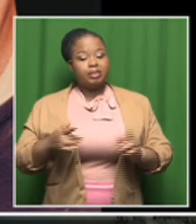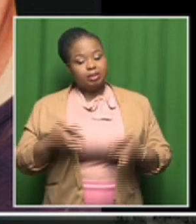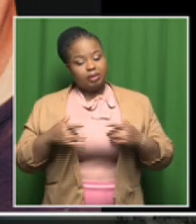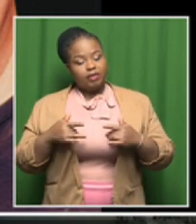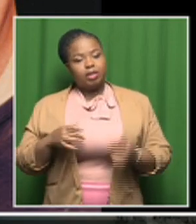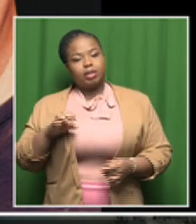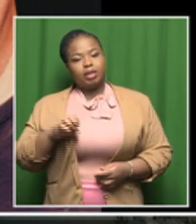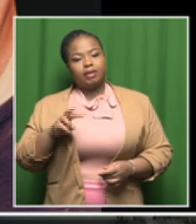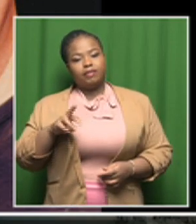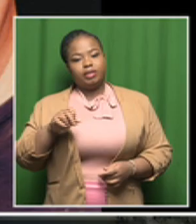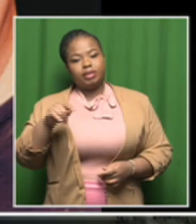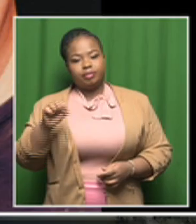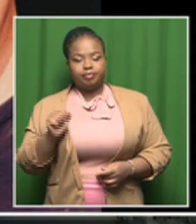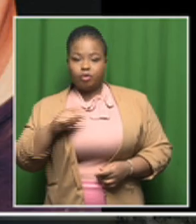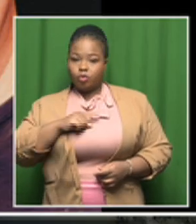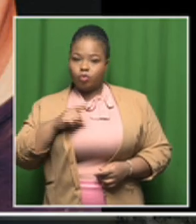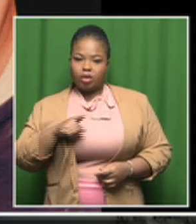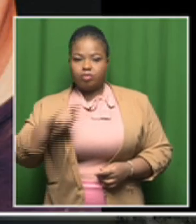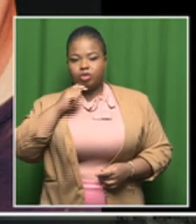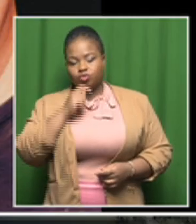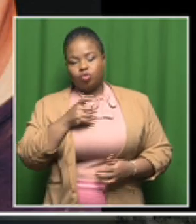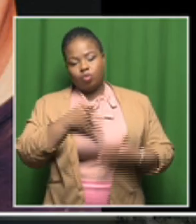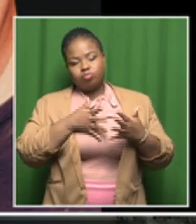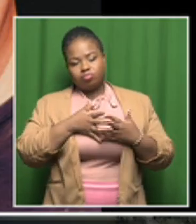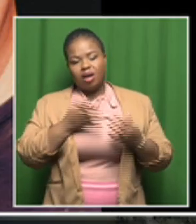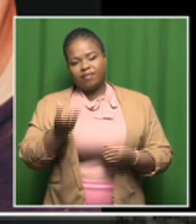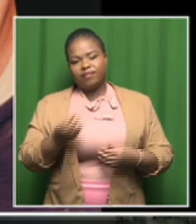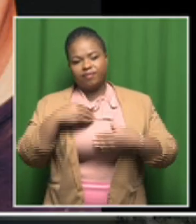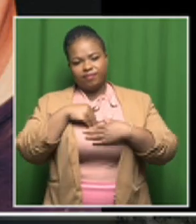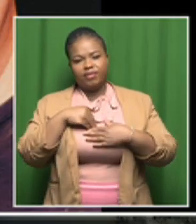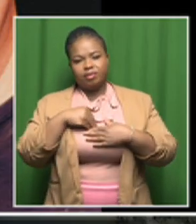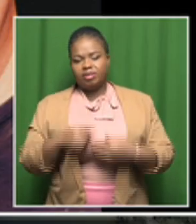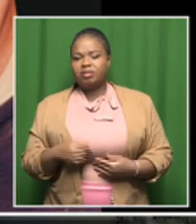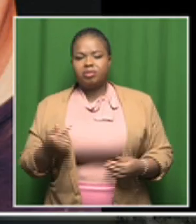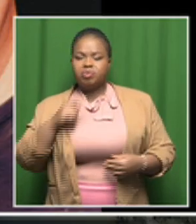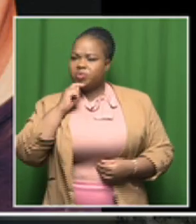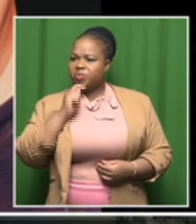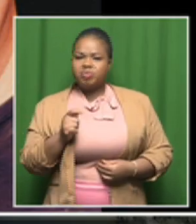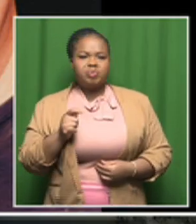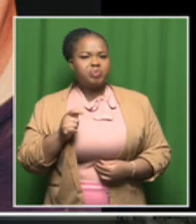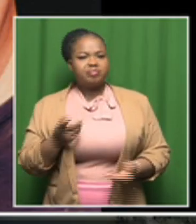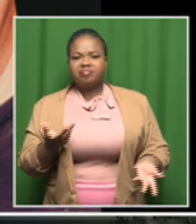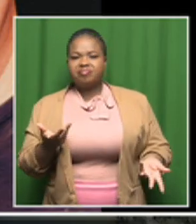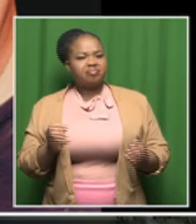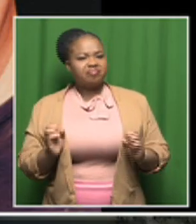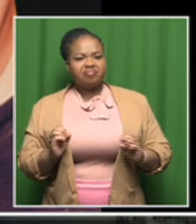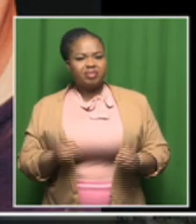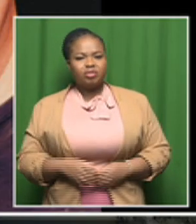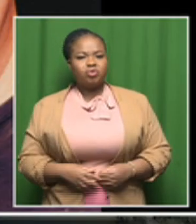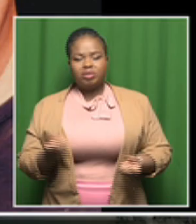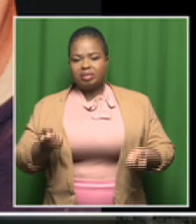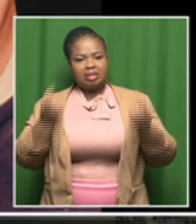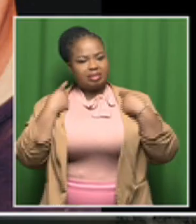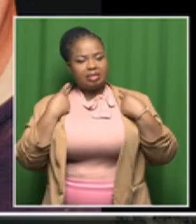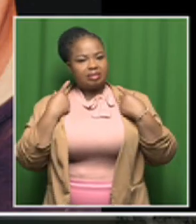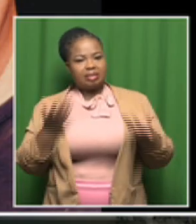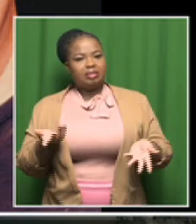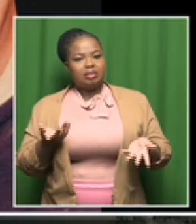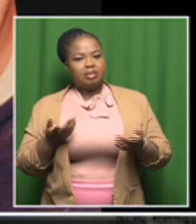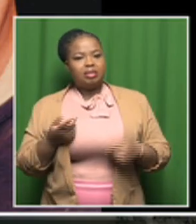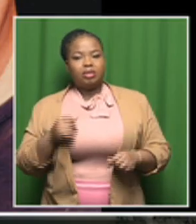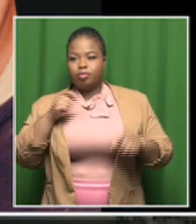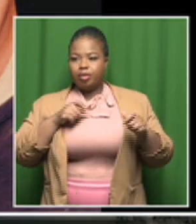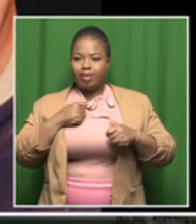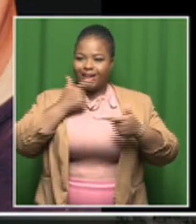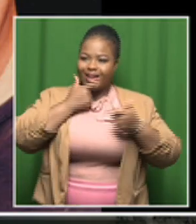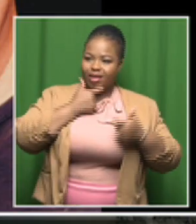Evita Pereira is the fact that she has no sense of humor. She doesn't understand irony. When people laugh